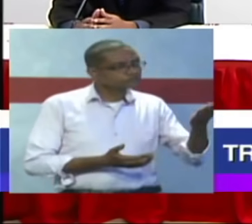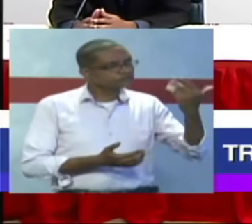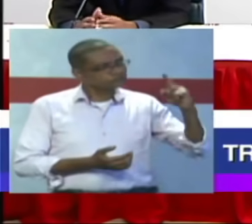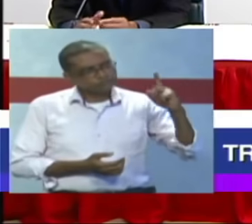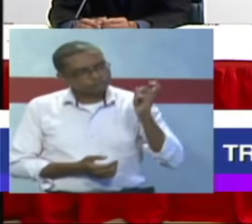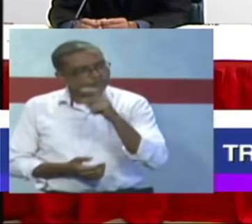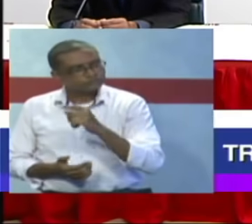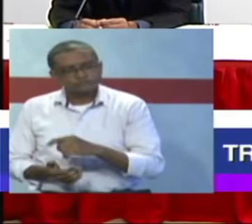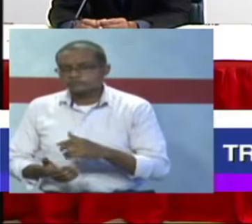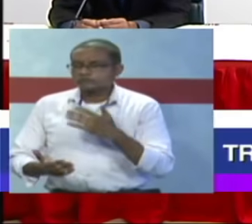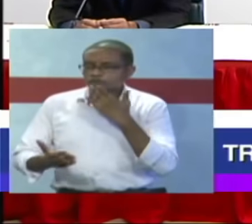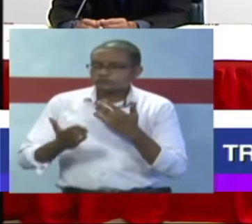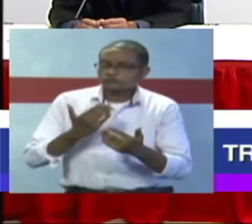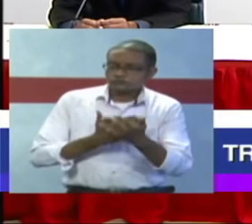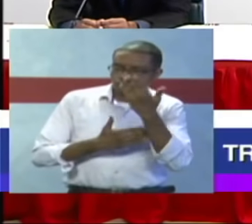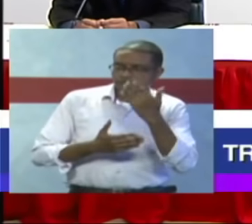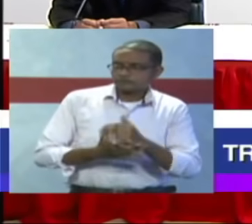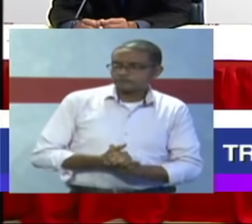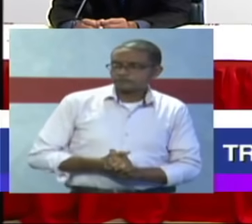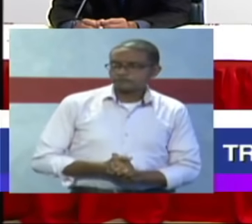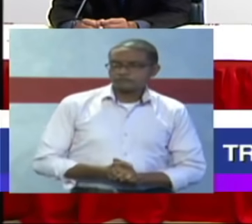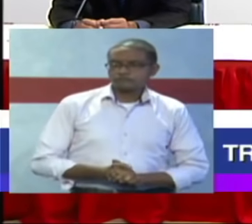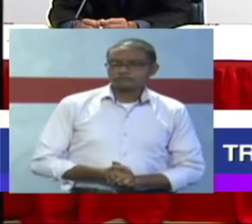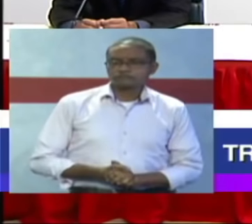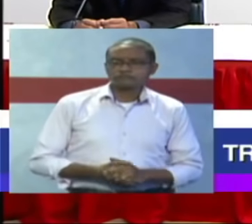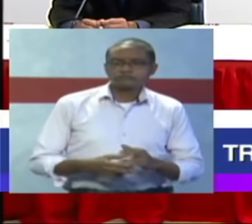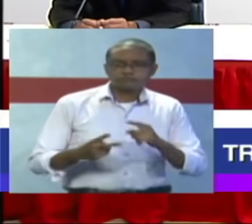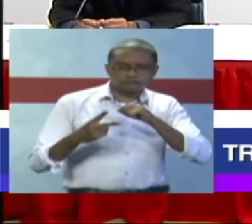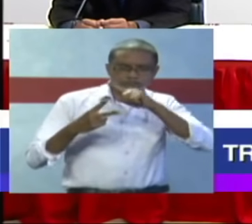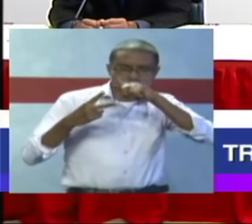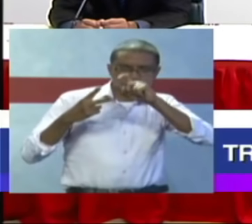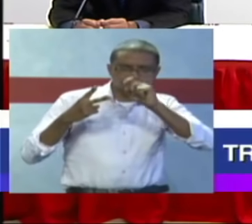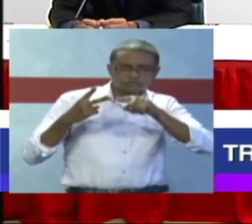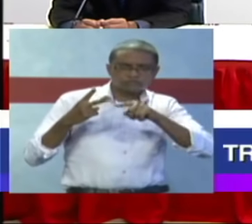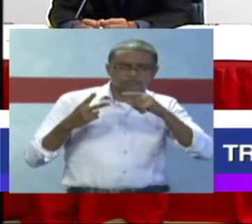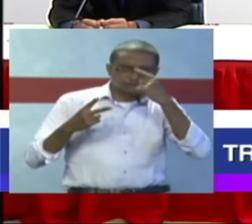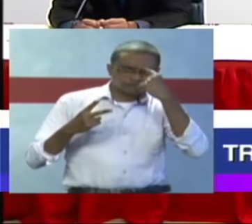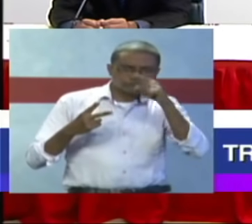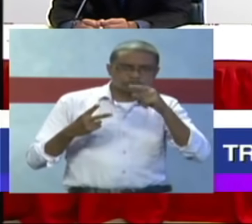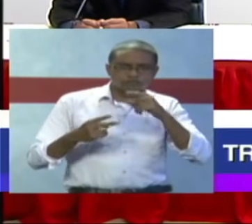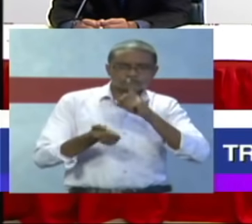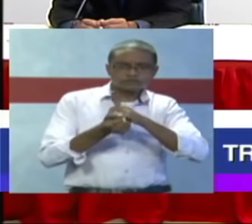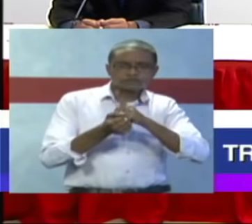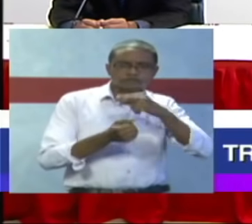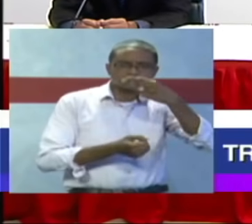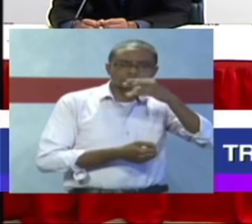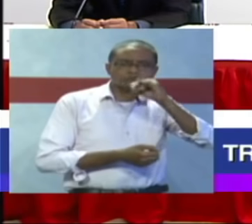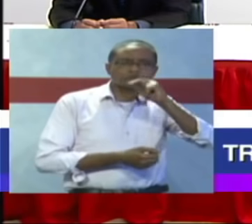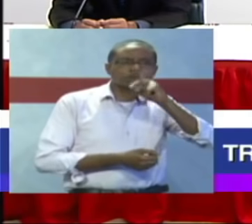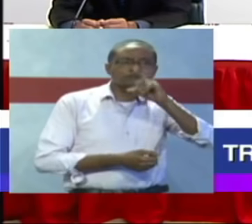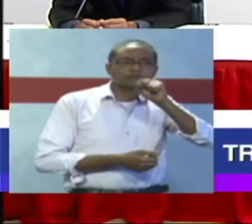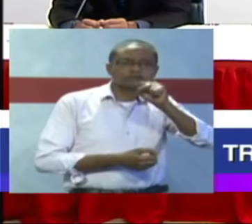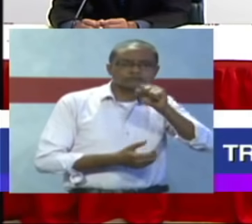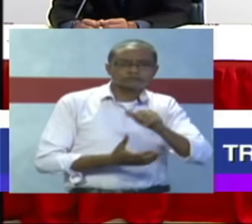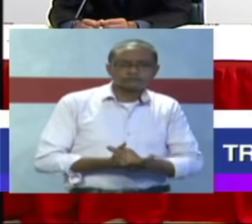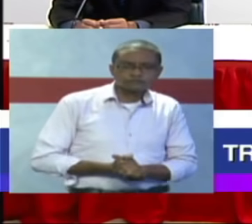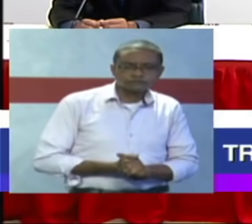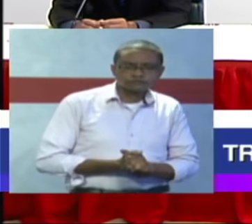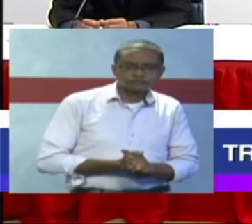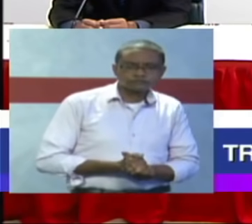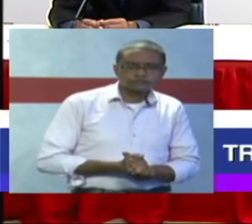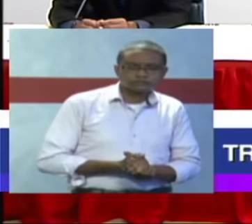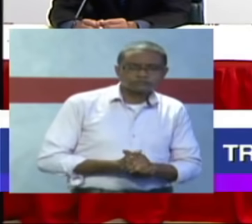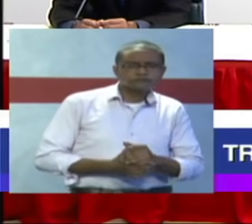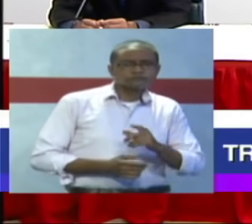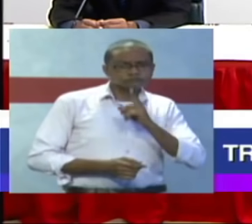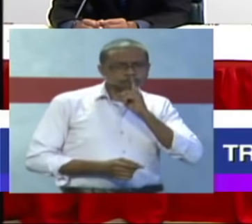Good morning, Sparkle McIntosh, Power 102 Digital. Both of my questions are for Dr. Hines. Dr. Hines, although it may be